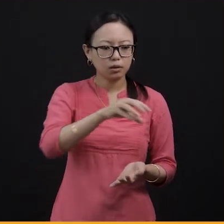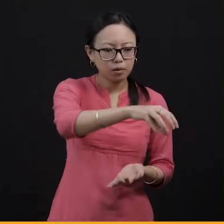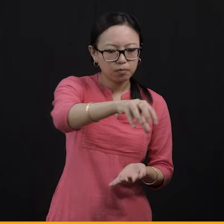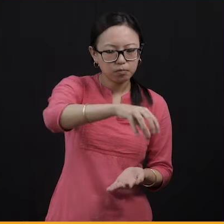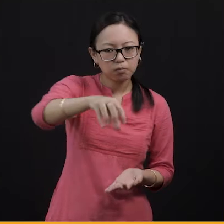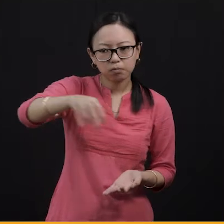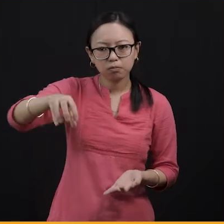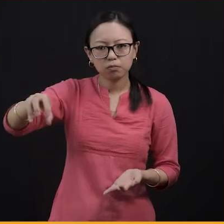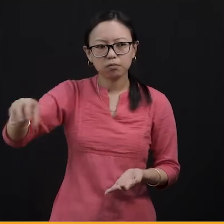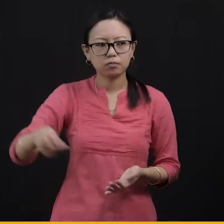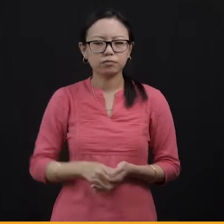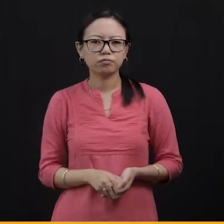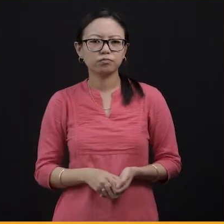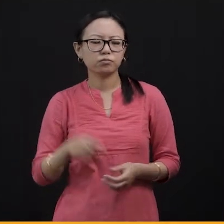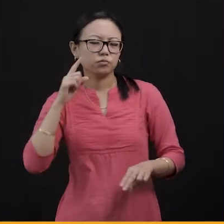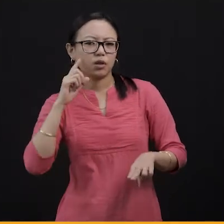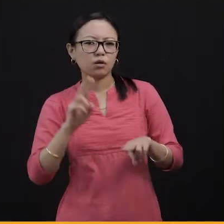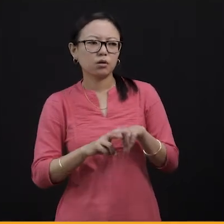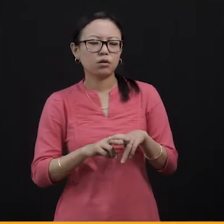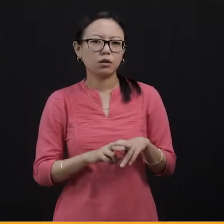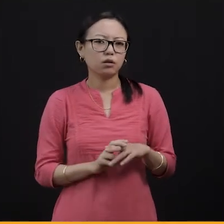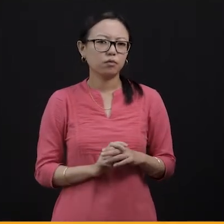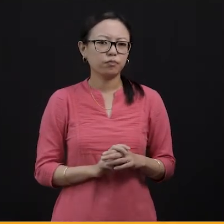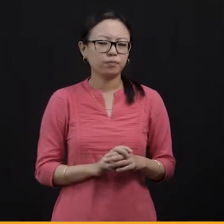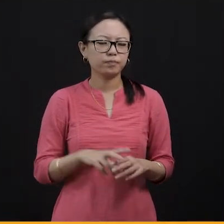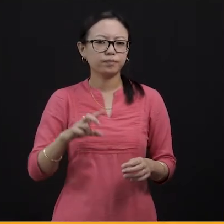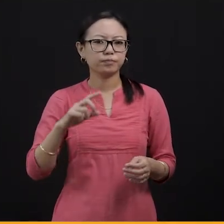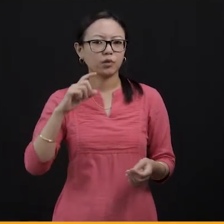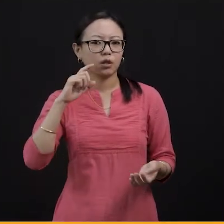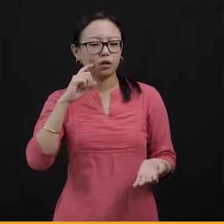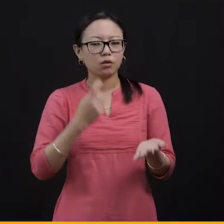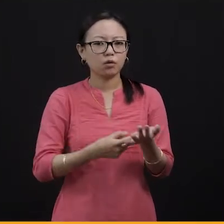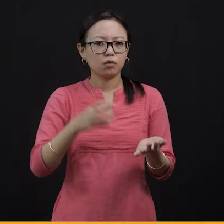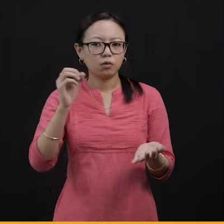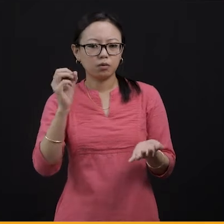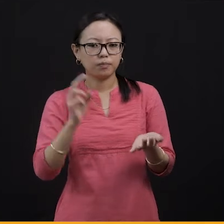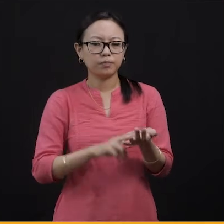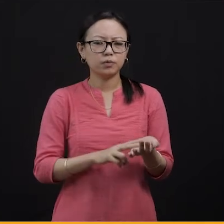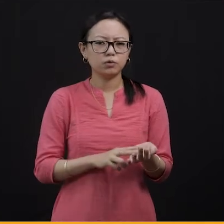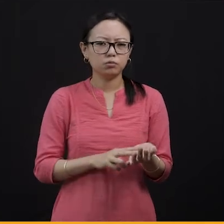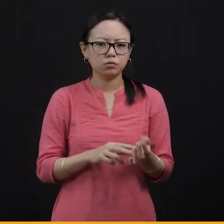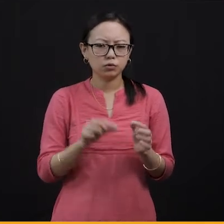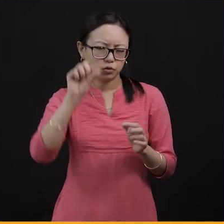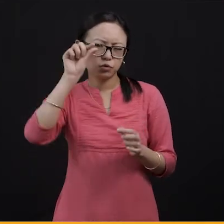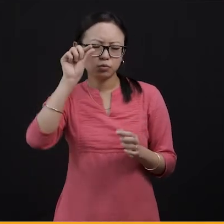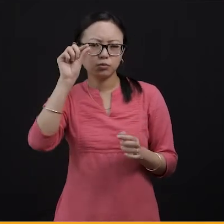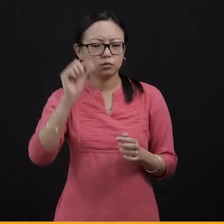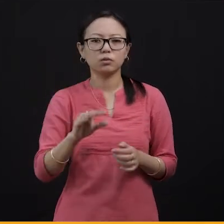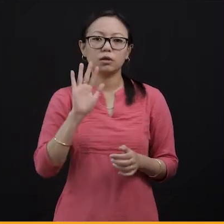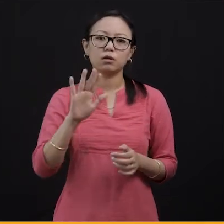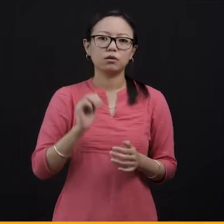any iron, small iron in the soil, it will get stick to